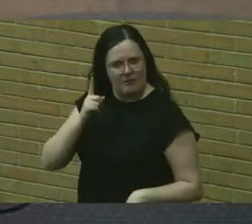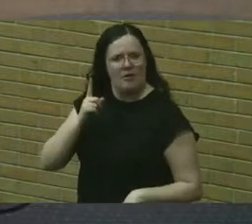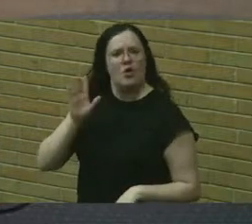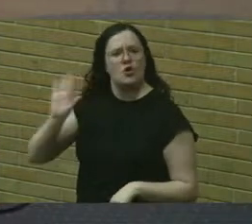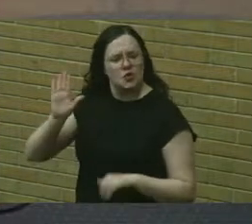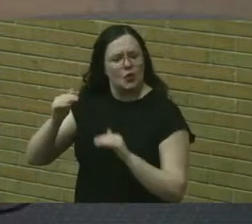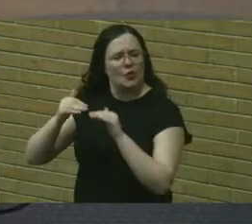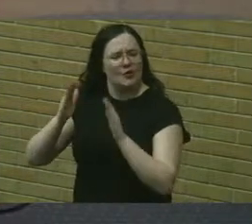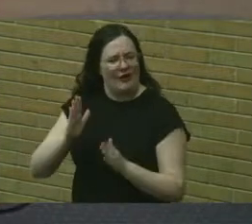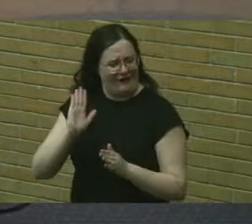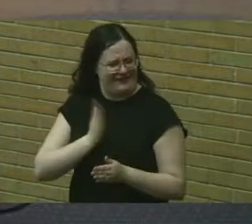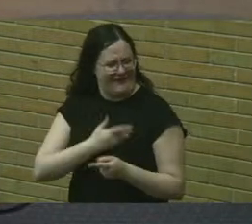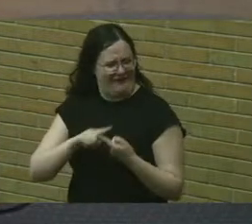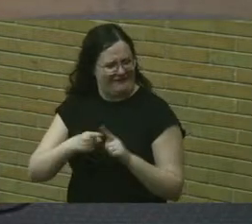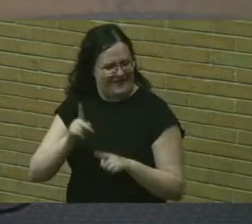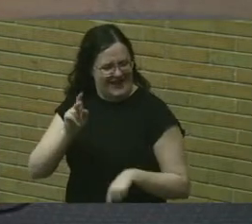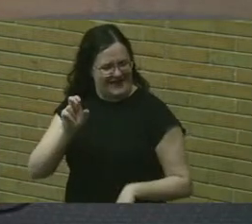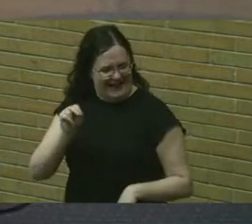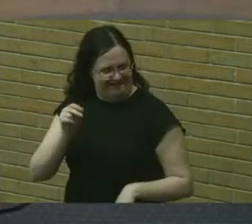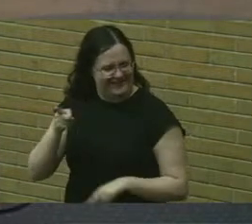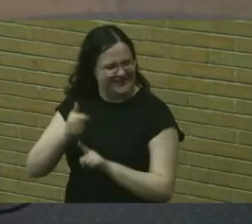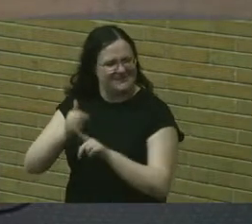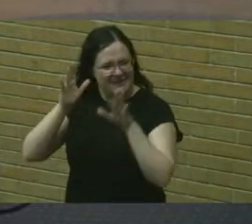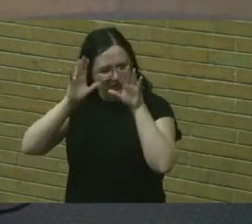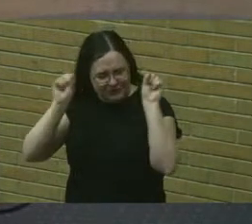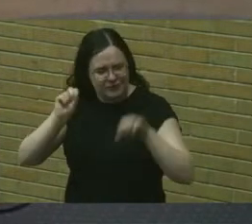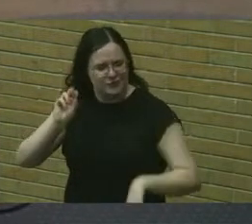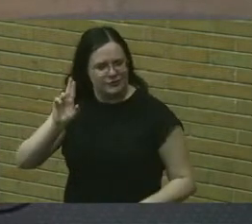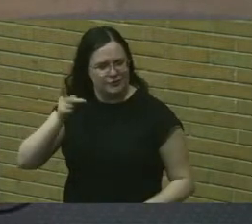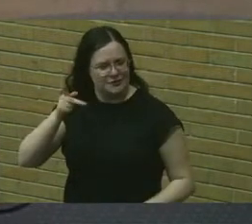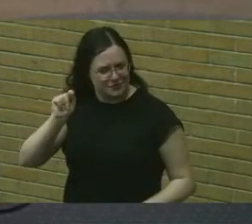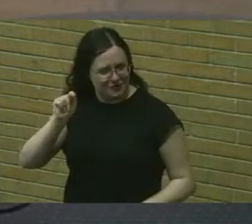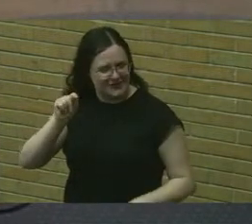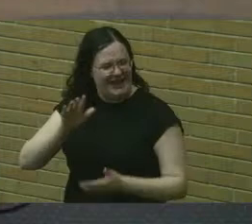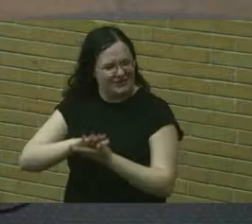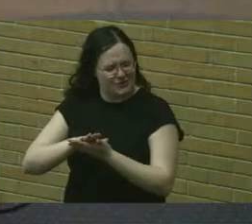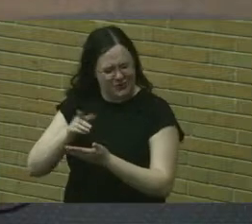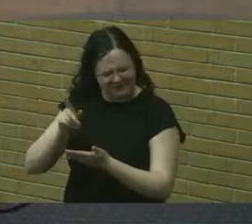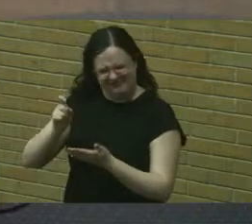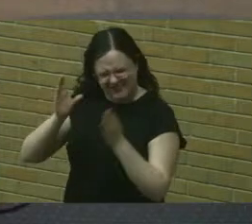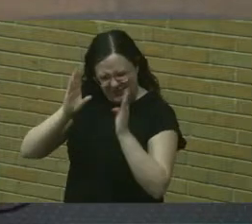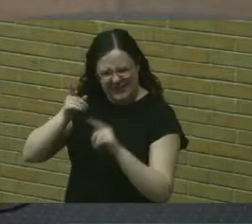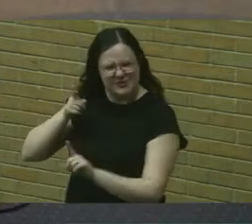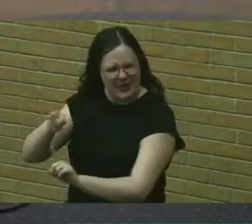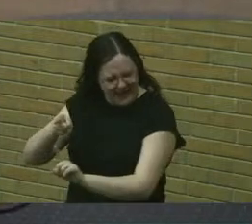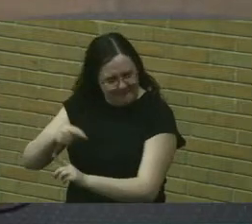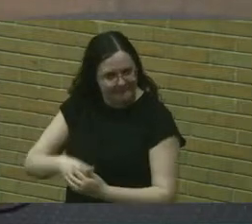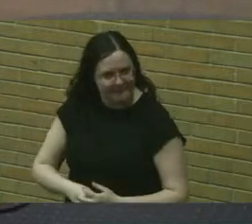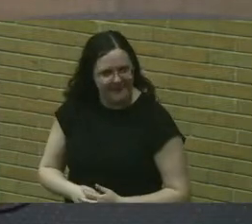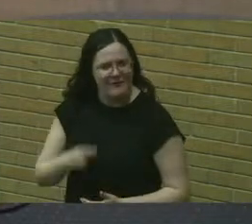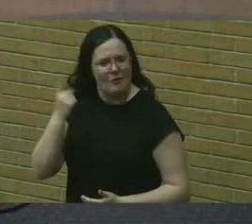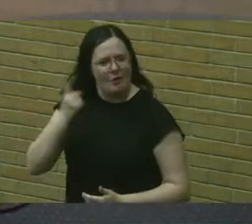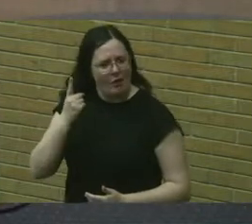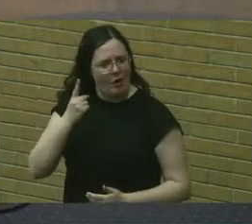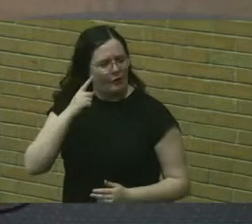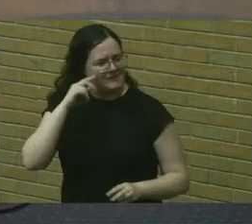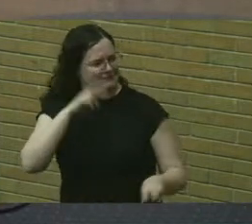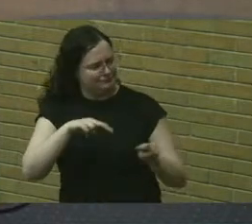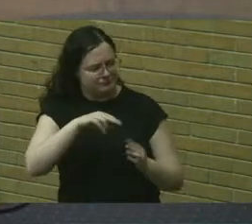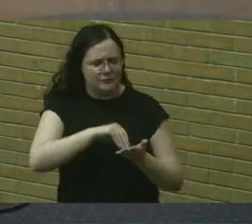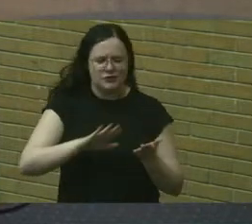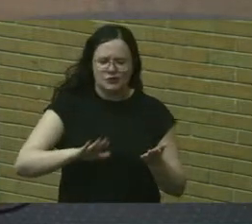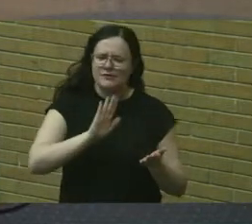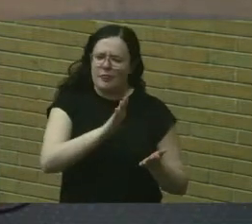our superintendent of schools, who always has the best interest of our students in mind. And shouldn't we be following his lead